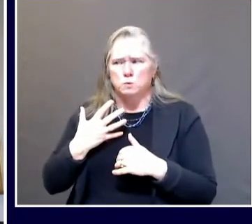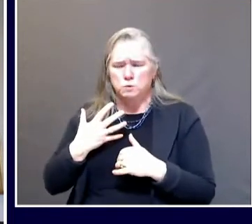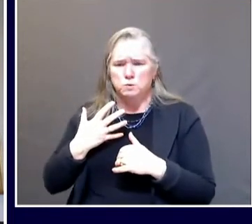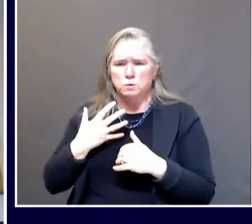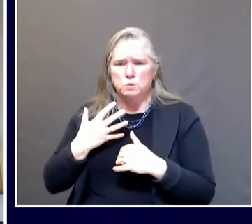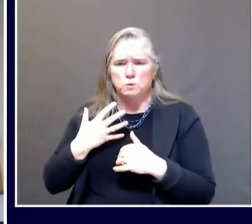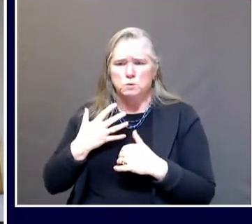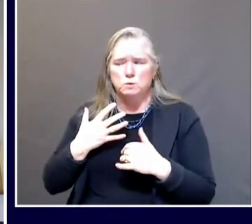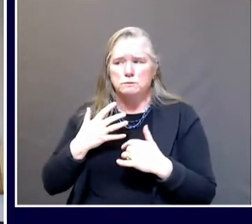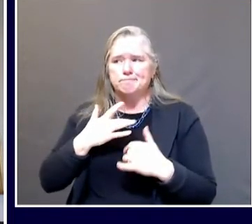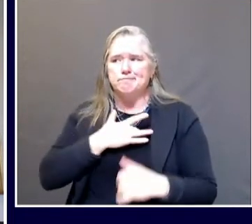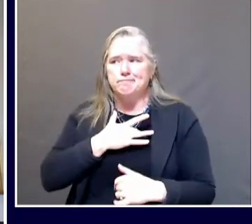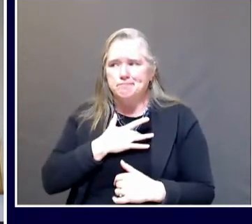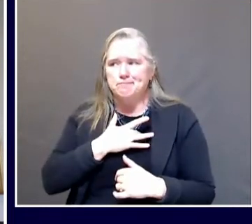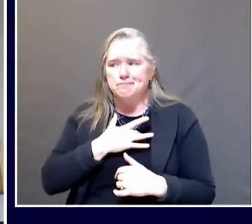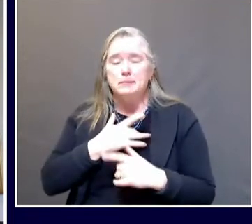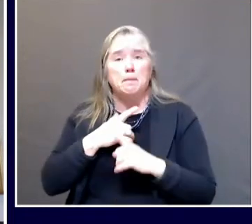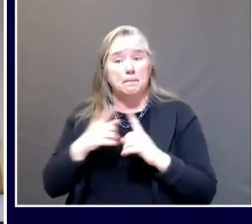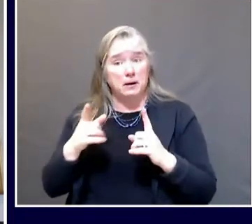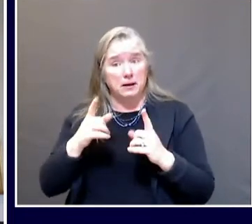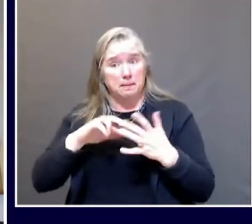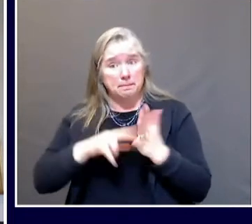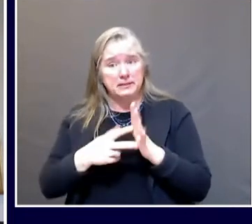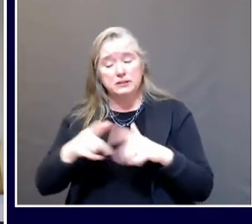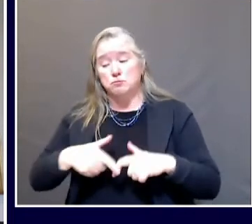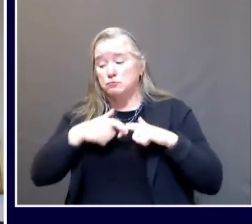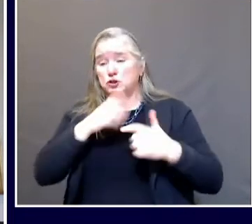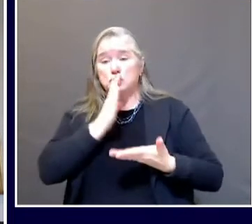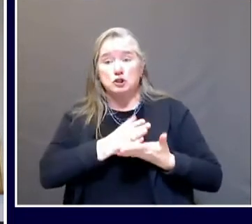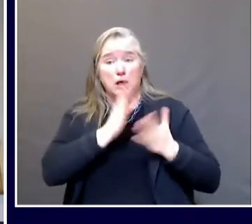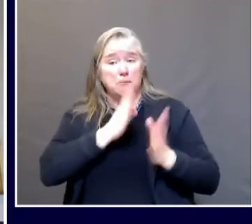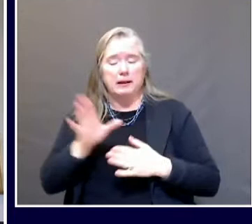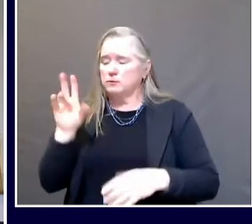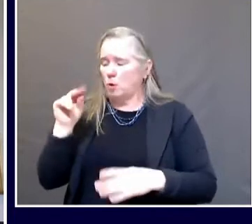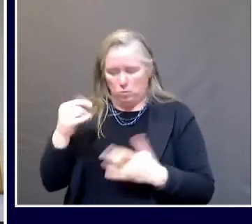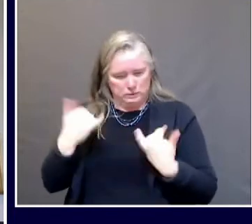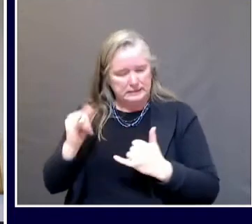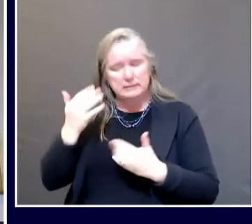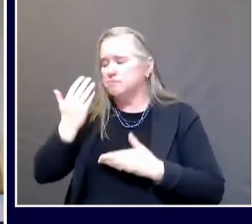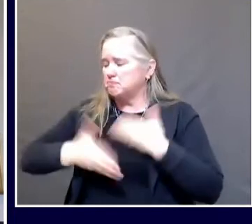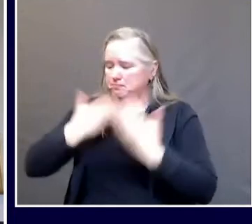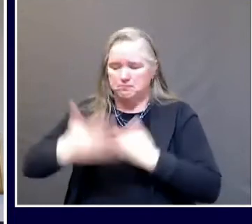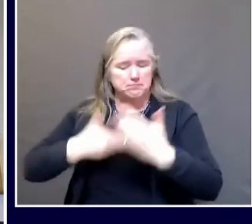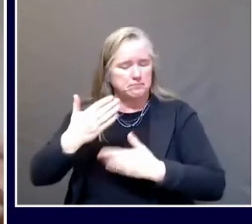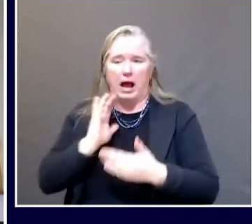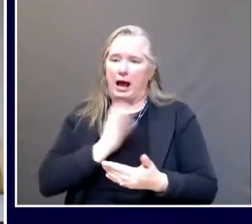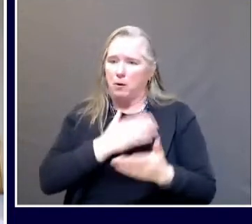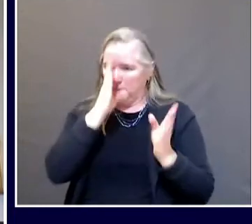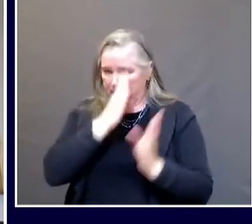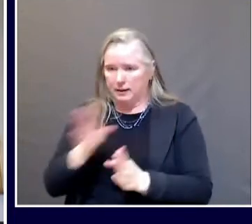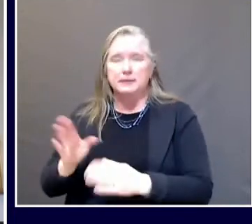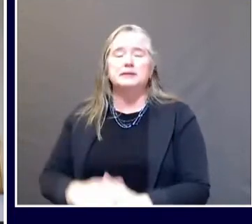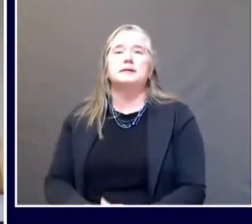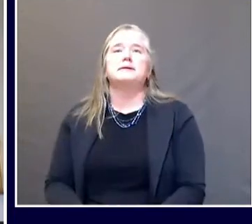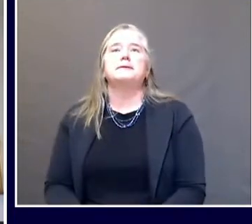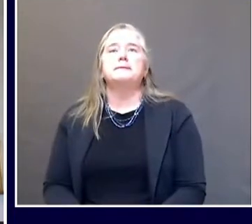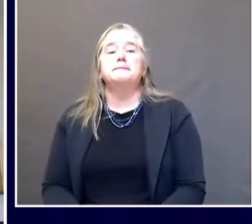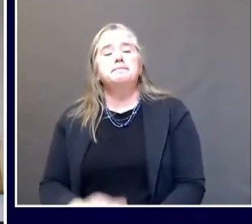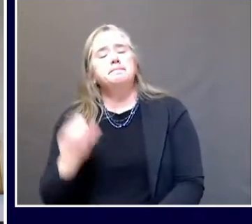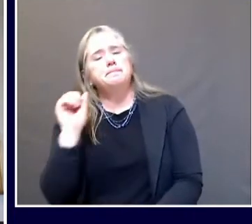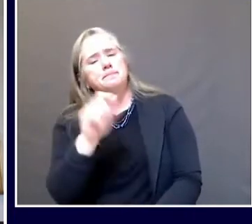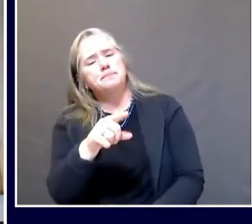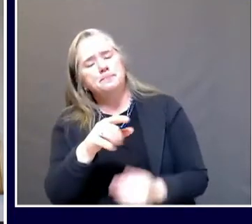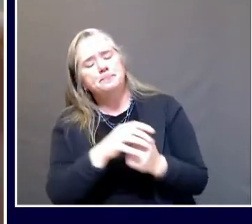we're doing on our end. Okay, and could you speak to the IT infrastructure work that has been done